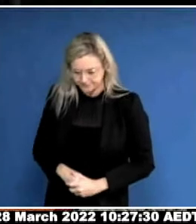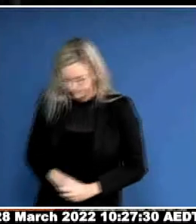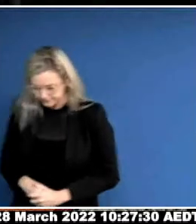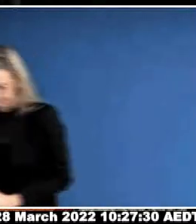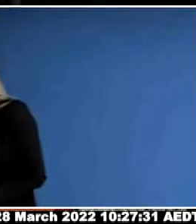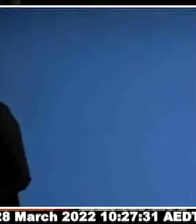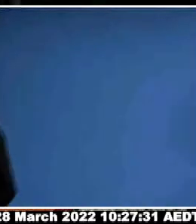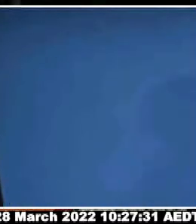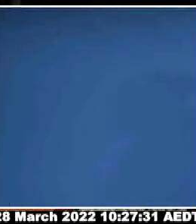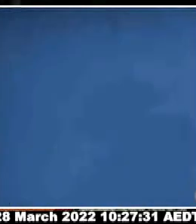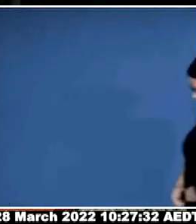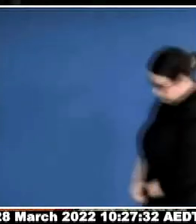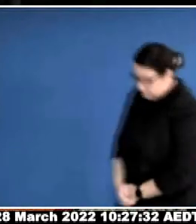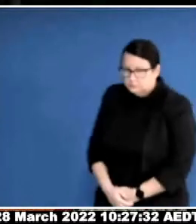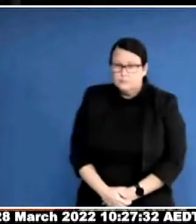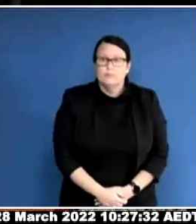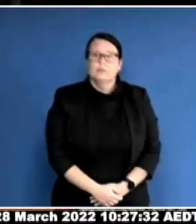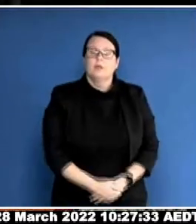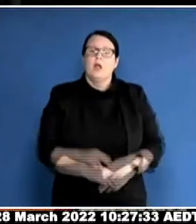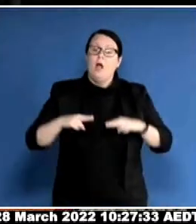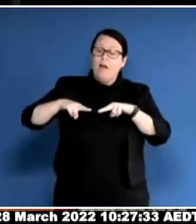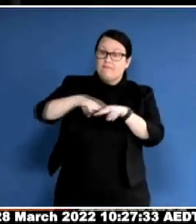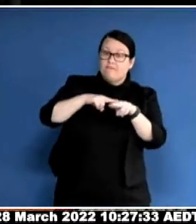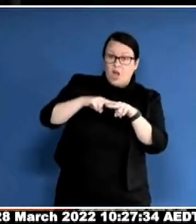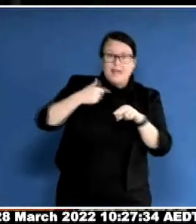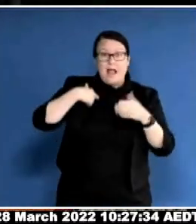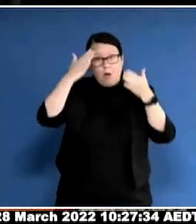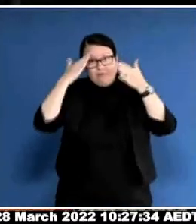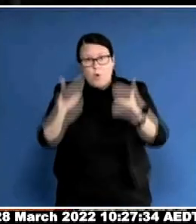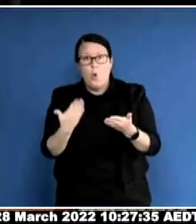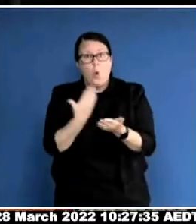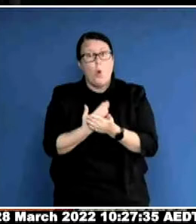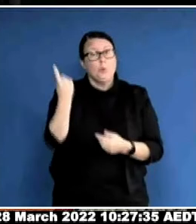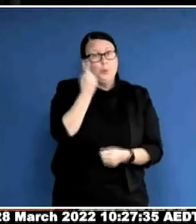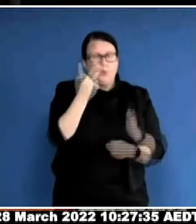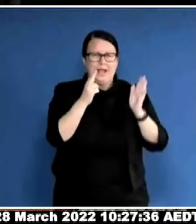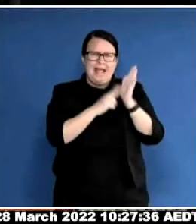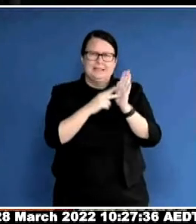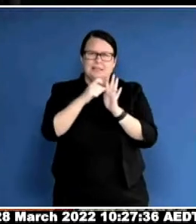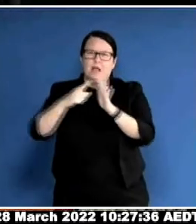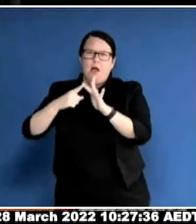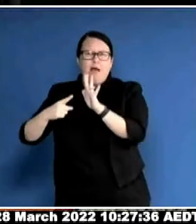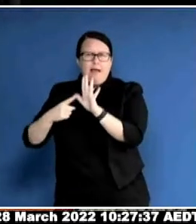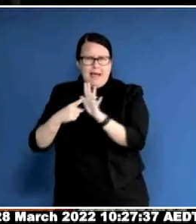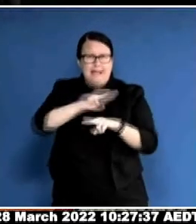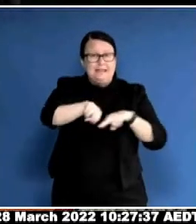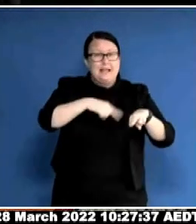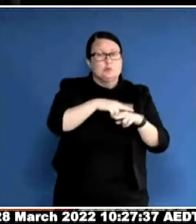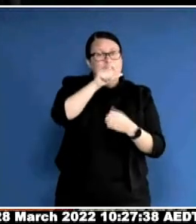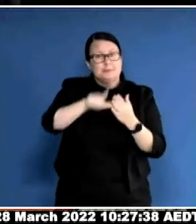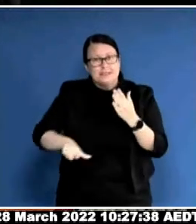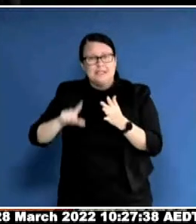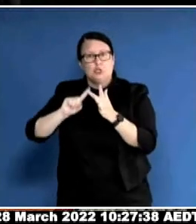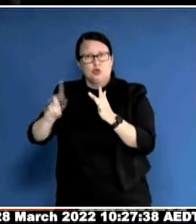Disability Insurance Agency. We will ask the NDIA about its initiatives and supports for women and girls with